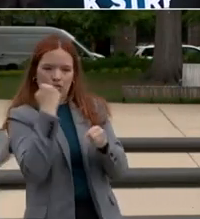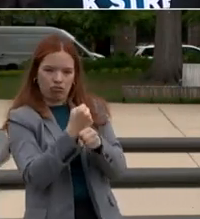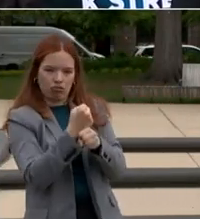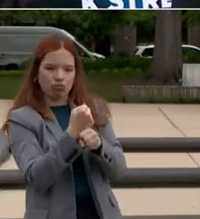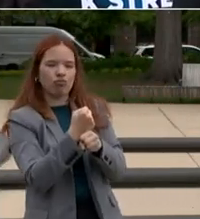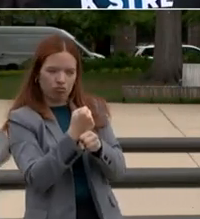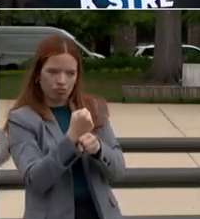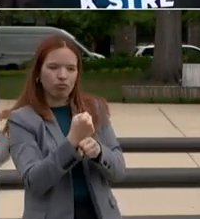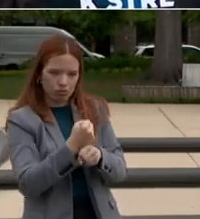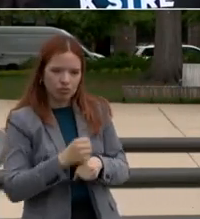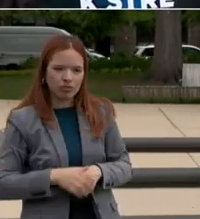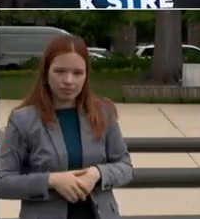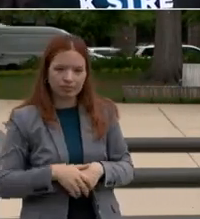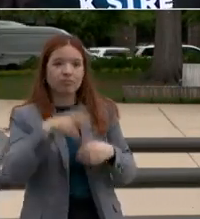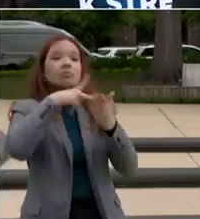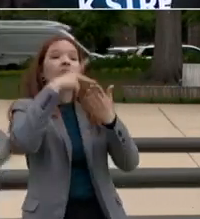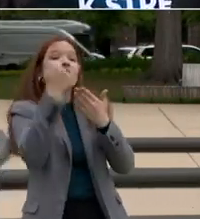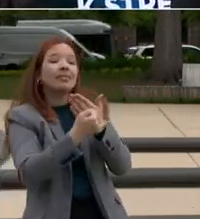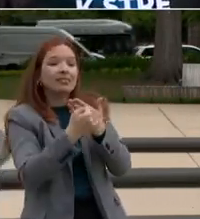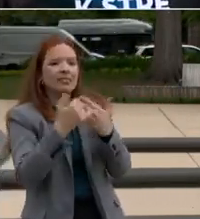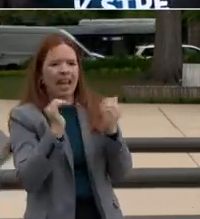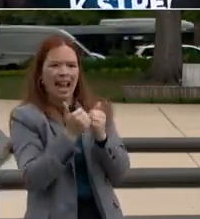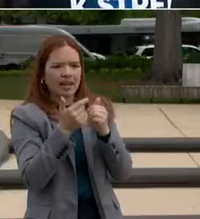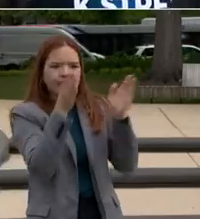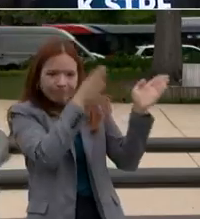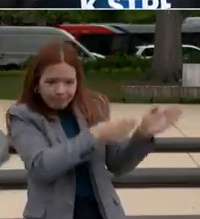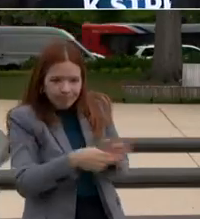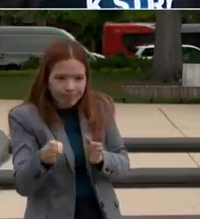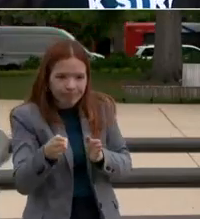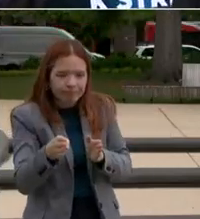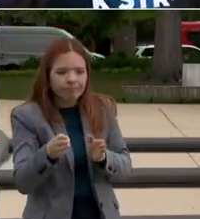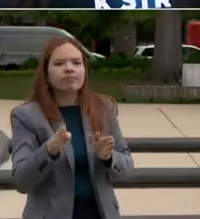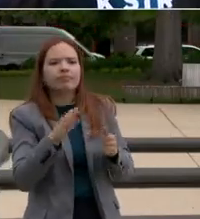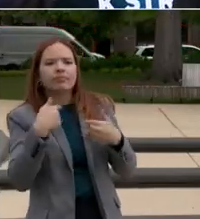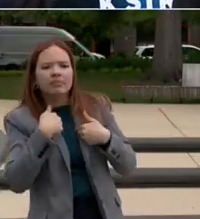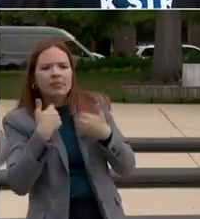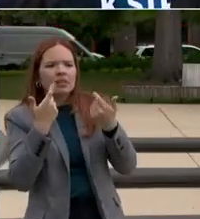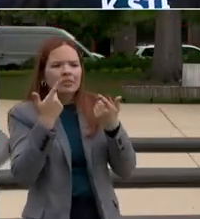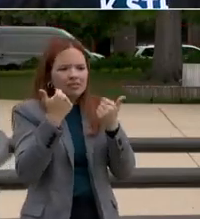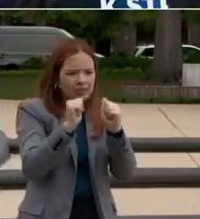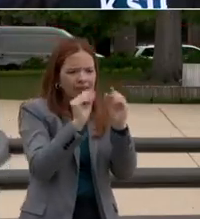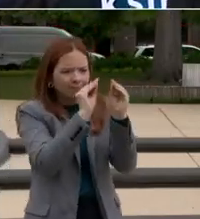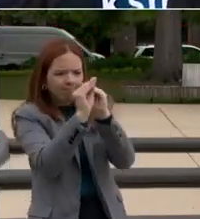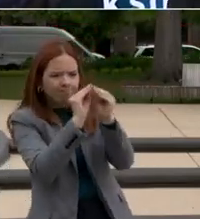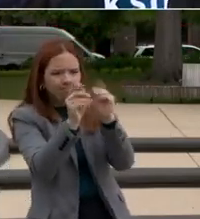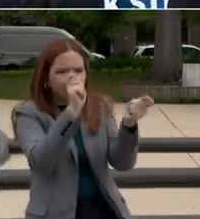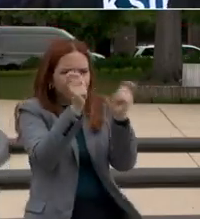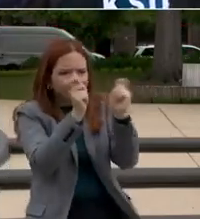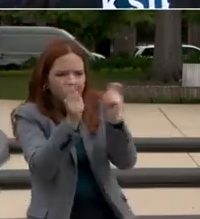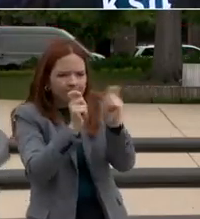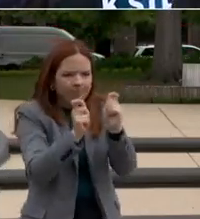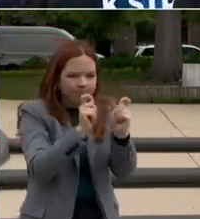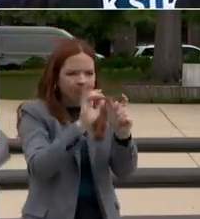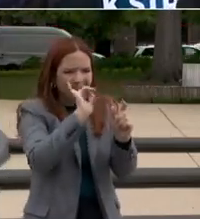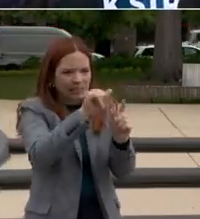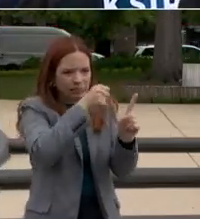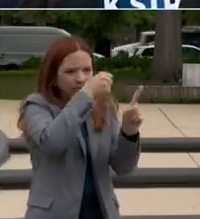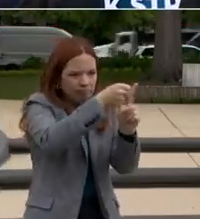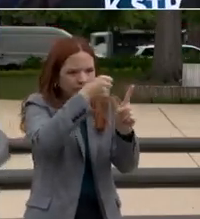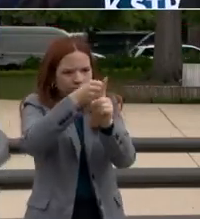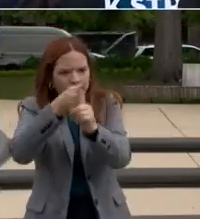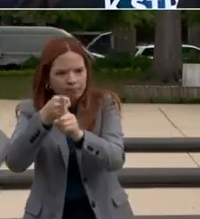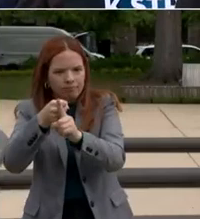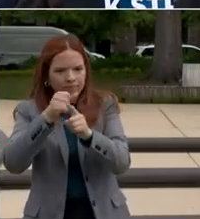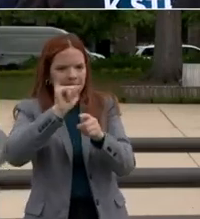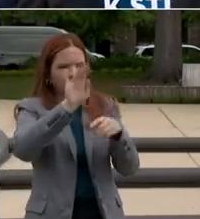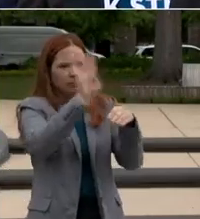project planned out right now, which again is our efforts to make sure that we're mitigating the impact to the businesses along the corridor. We have 3 phases,